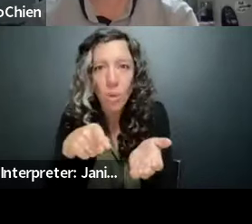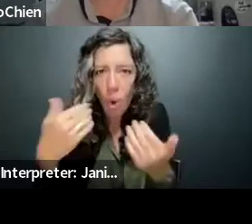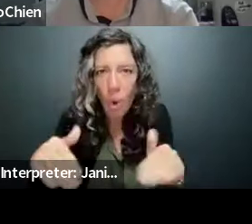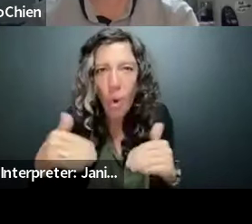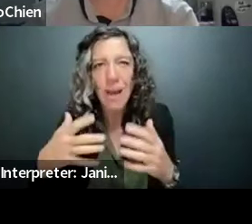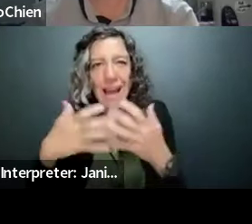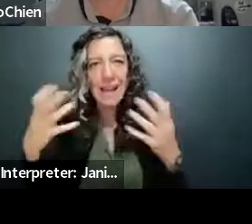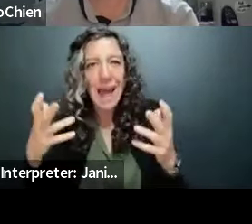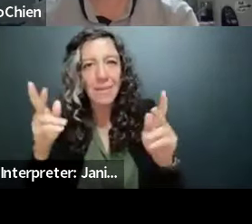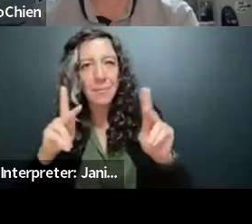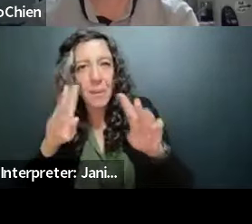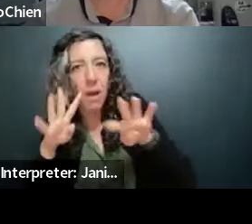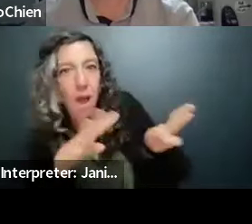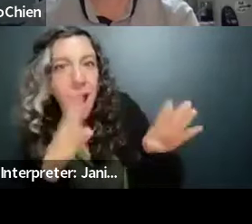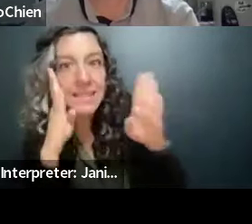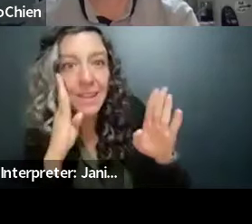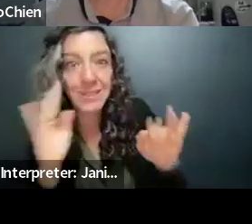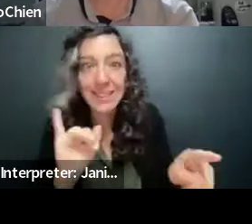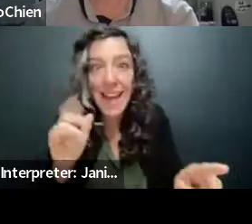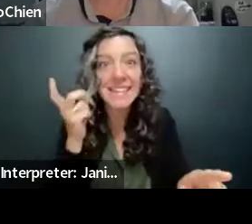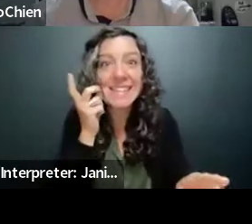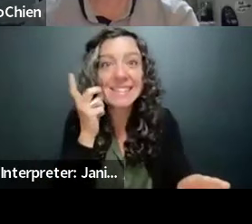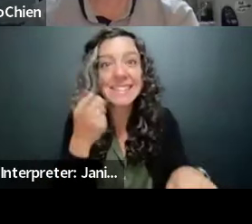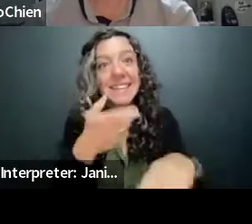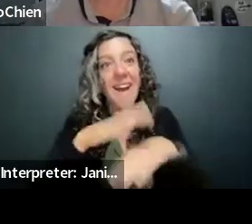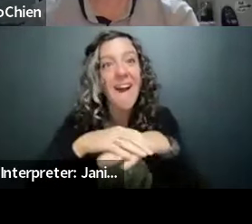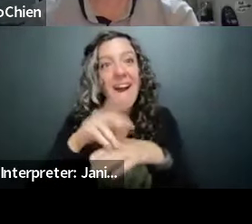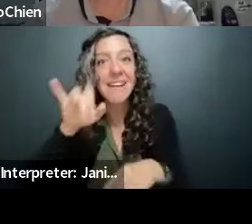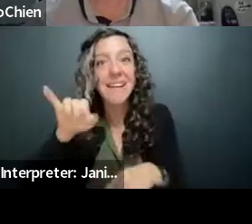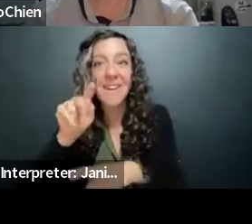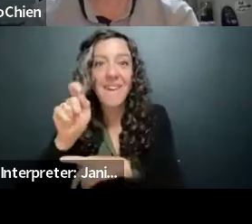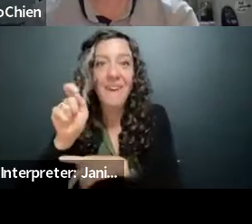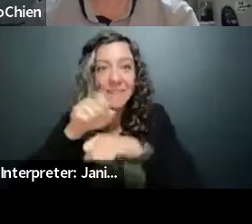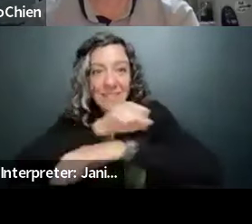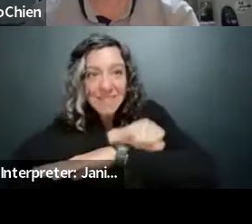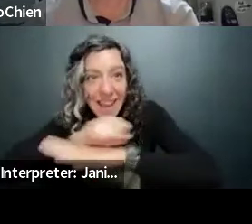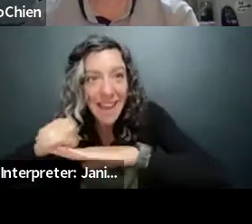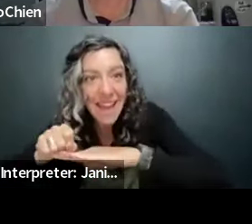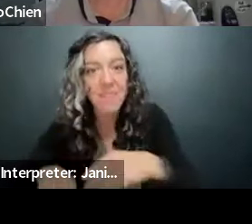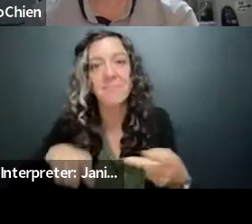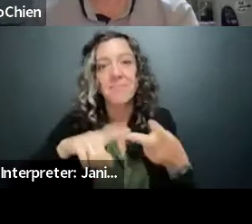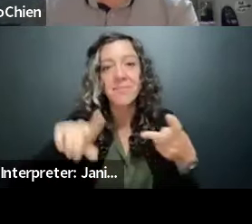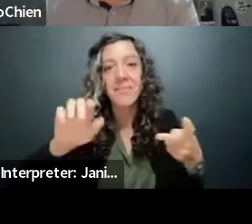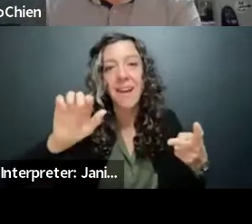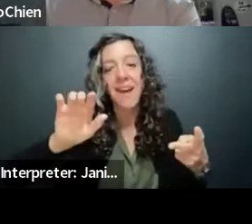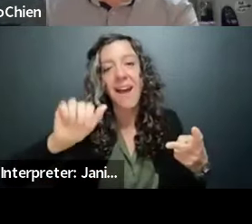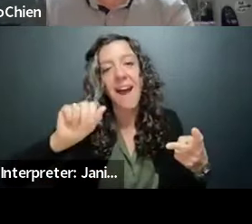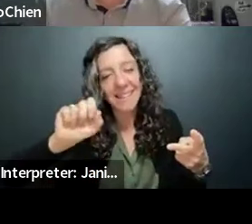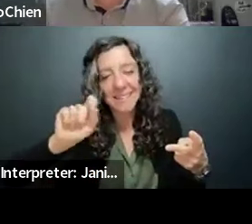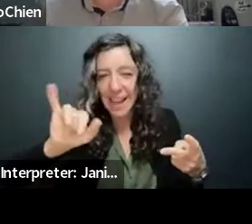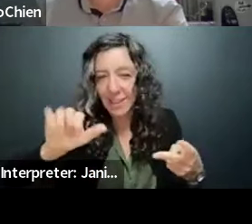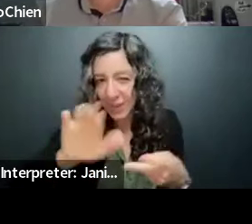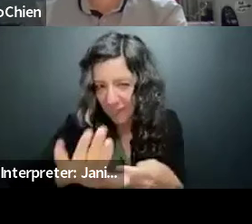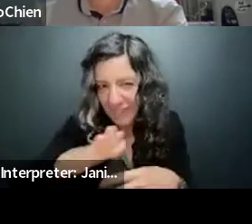you know, like Destiny was on the keynote stage, and Anastasia was on the keynote stage, they were presenting your companies,